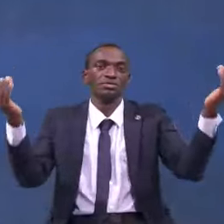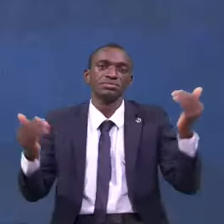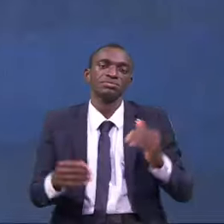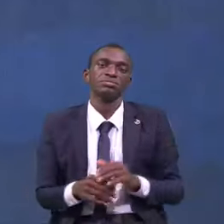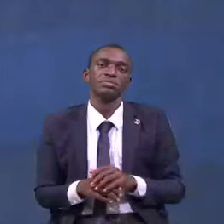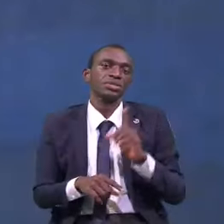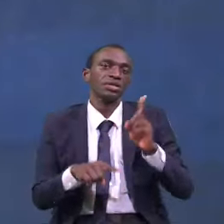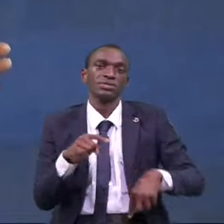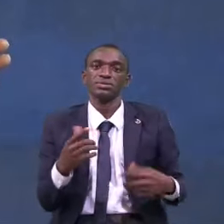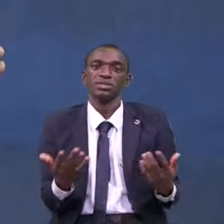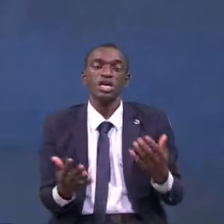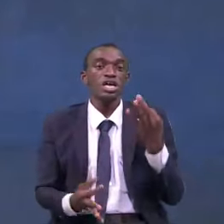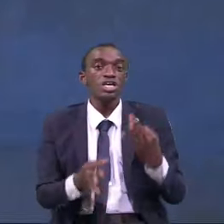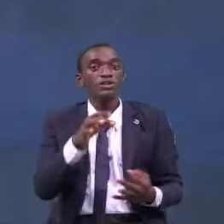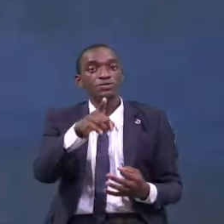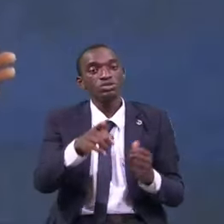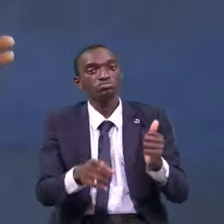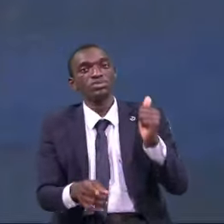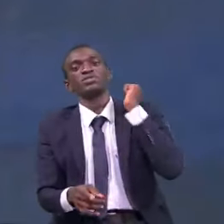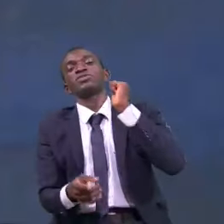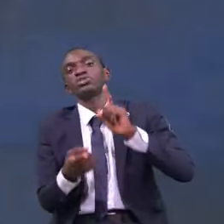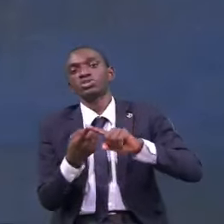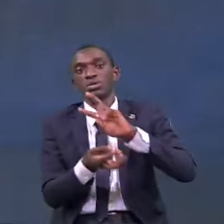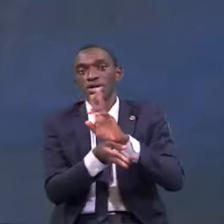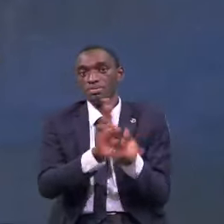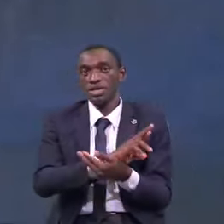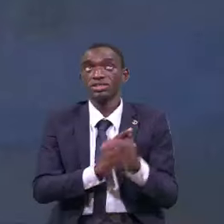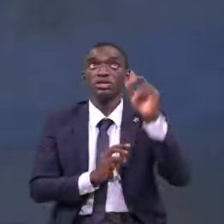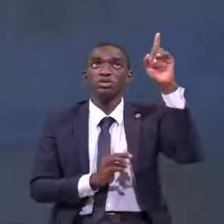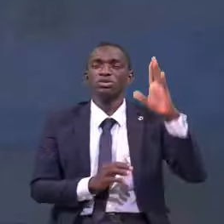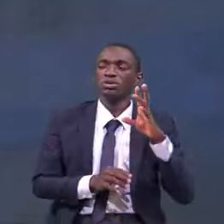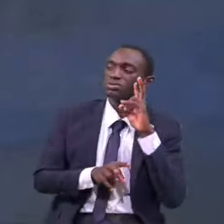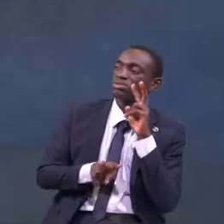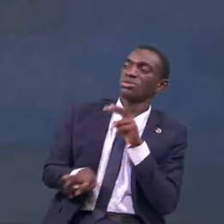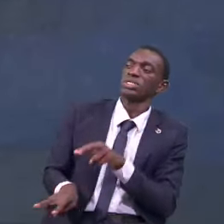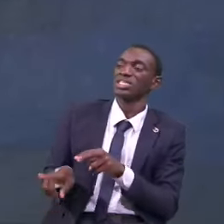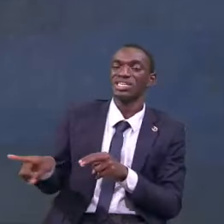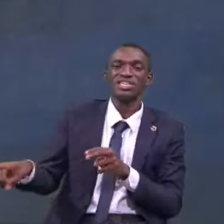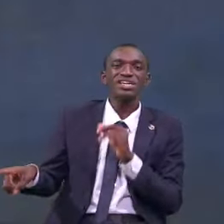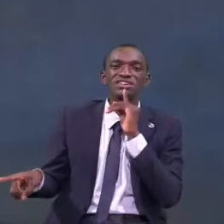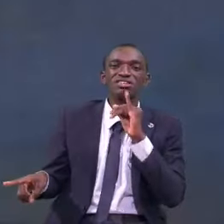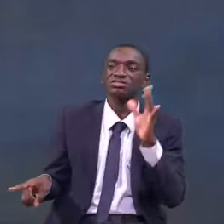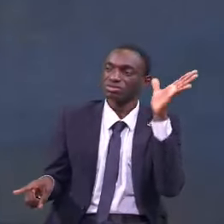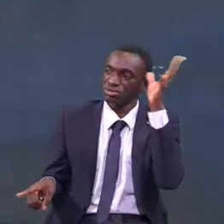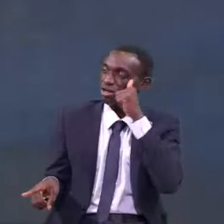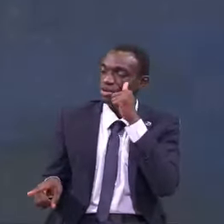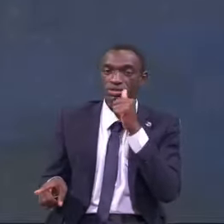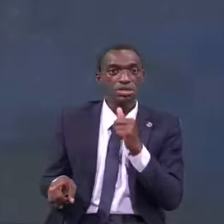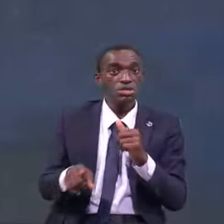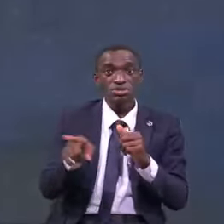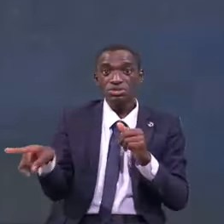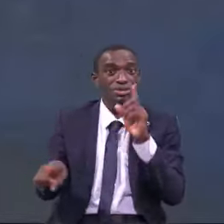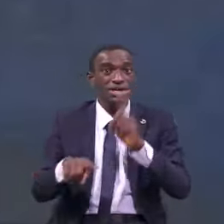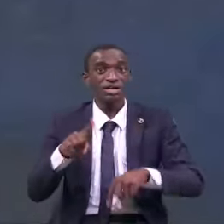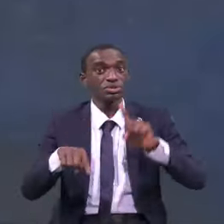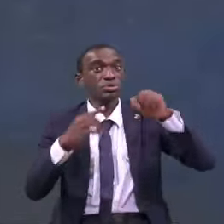If you refuse to repent and God looks at you as a rebel, you cannot go to heaven. Only hell will